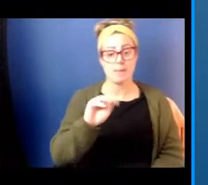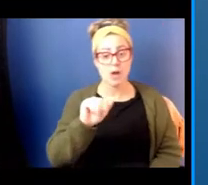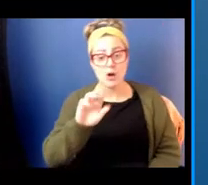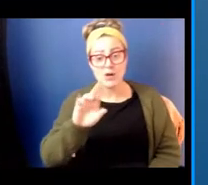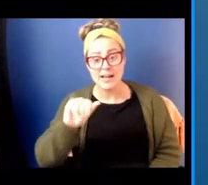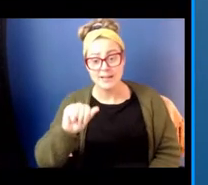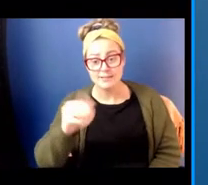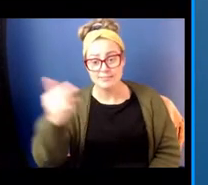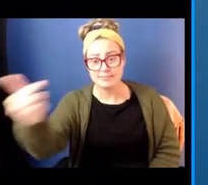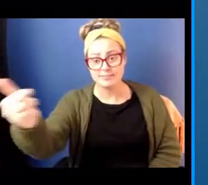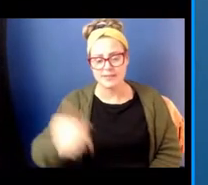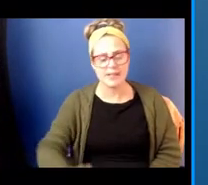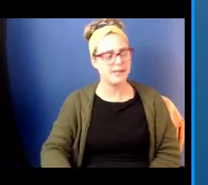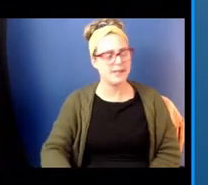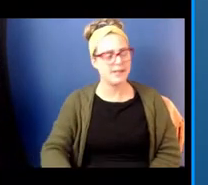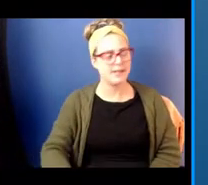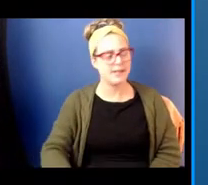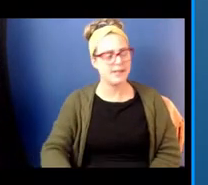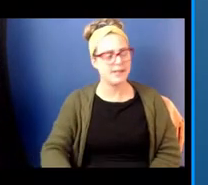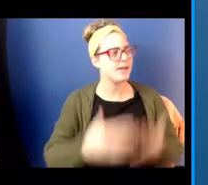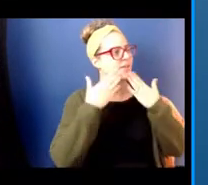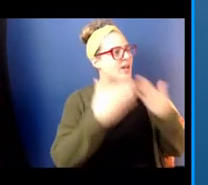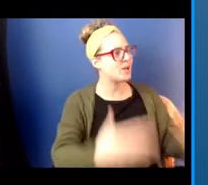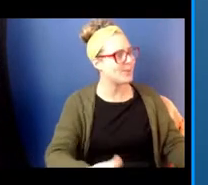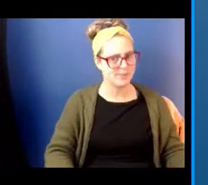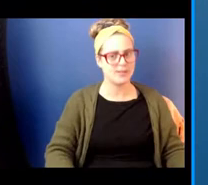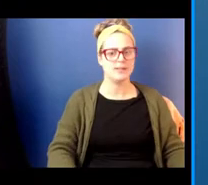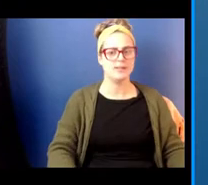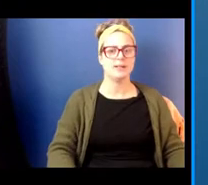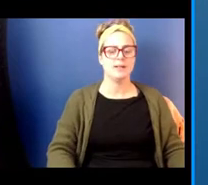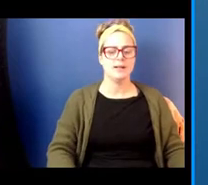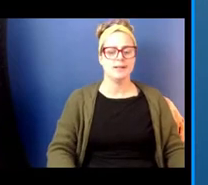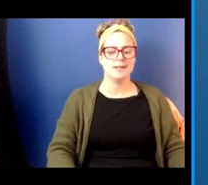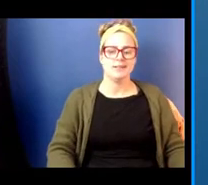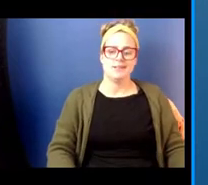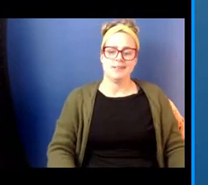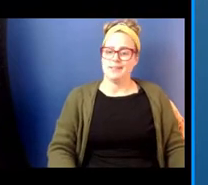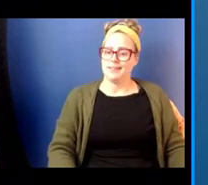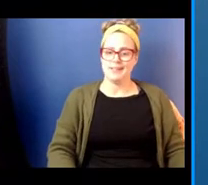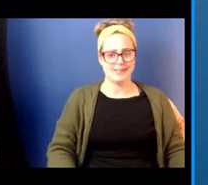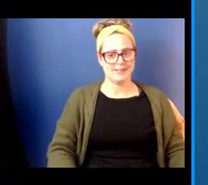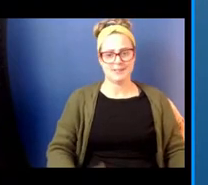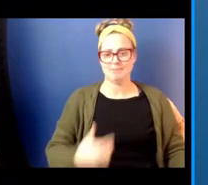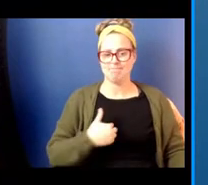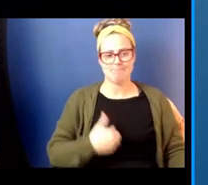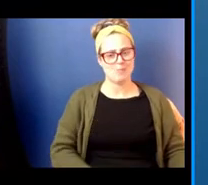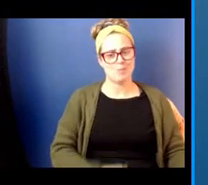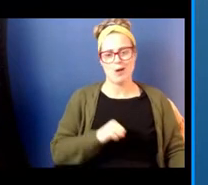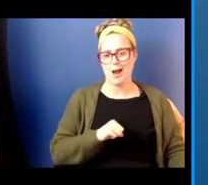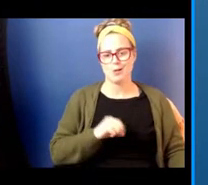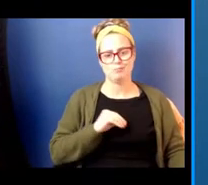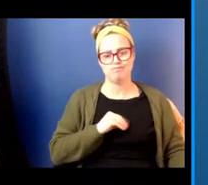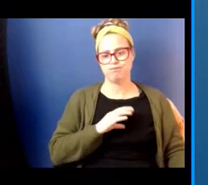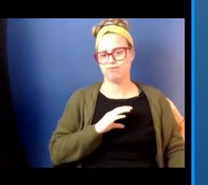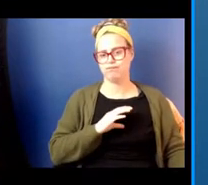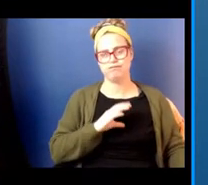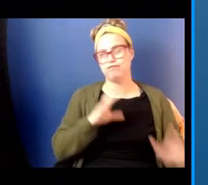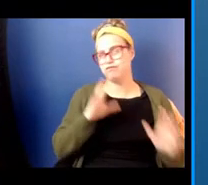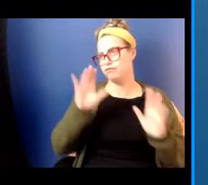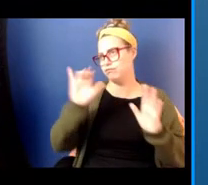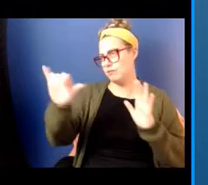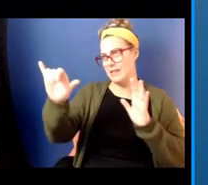thank you I couldn't be prouder of not just this president excuse